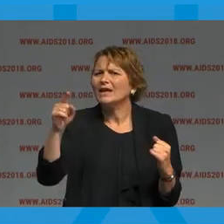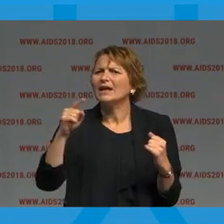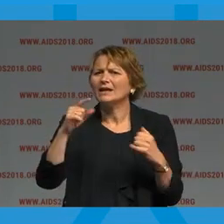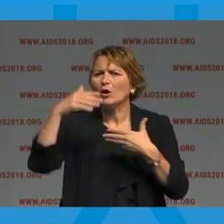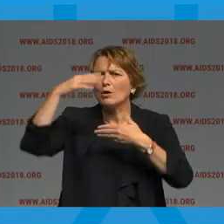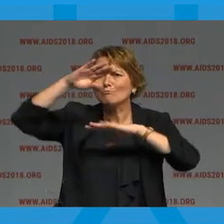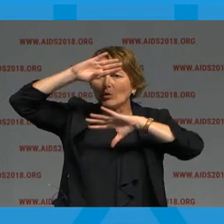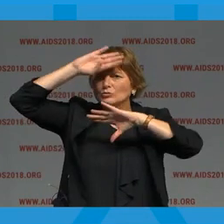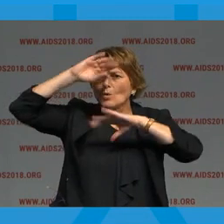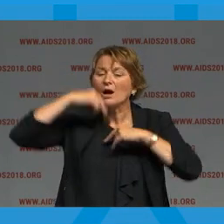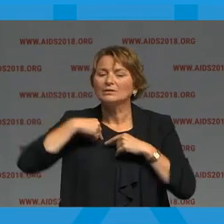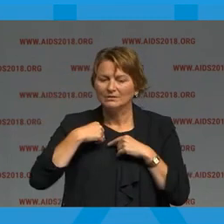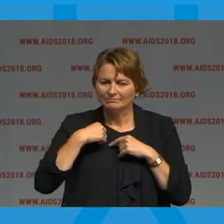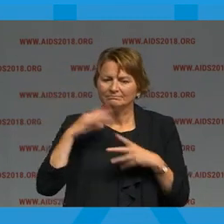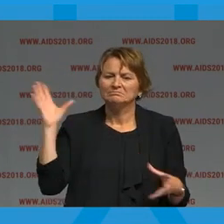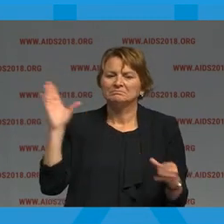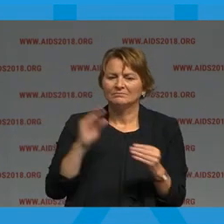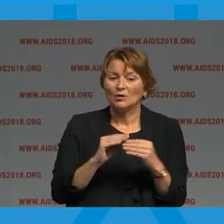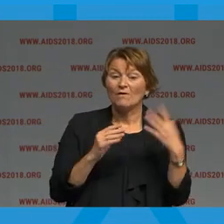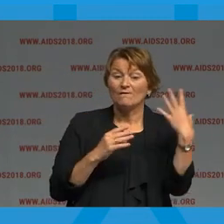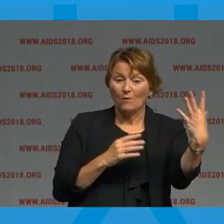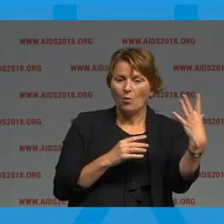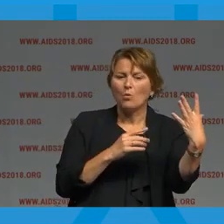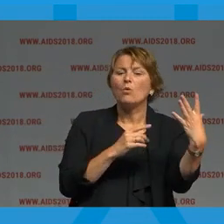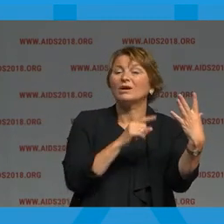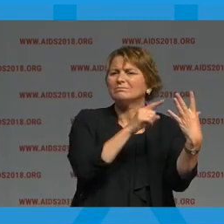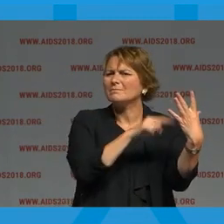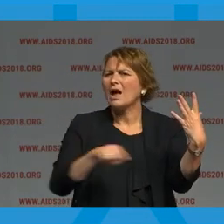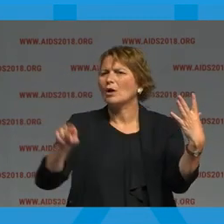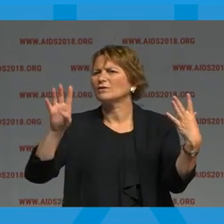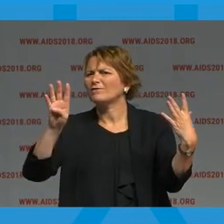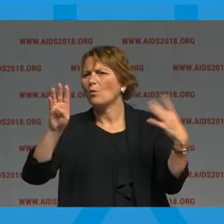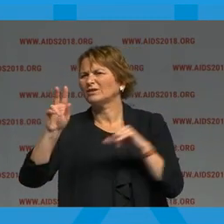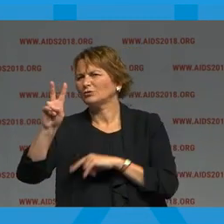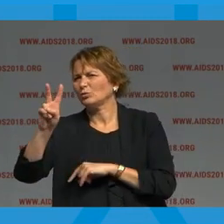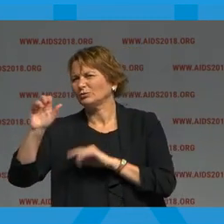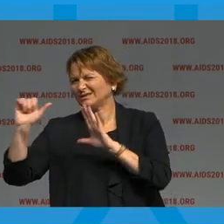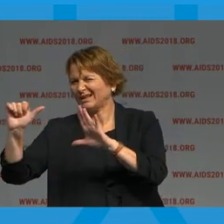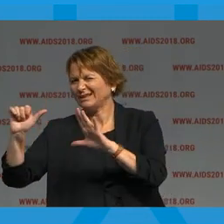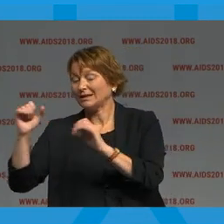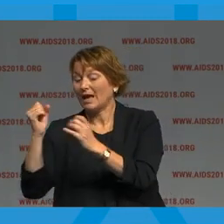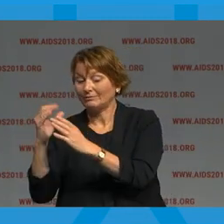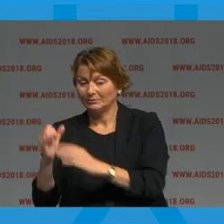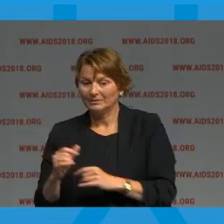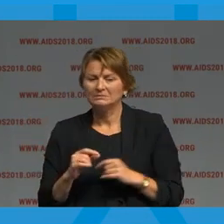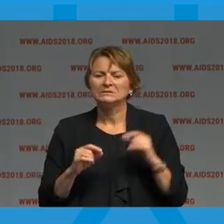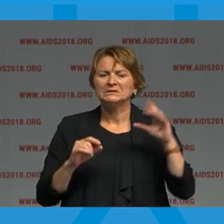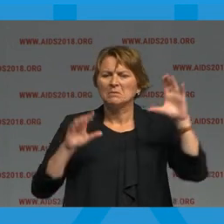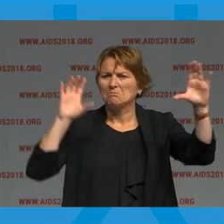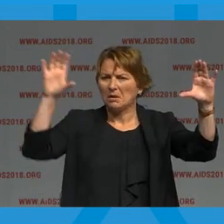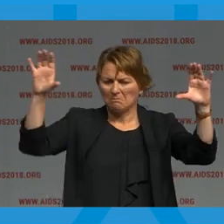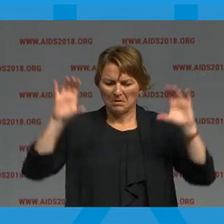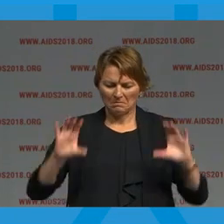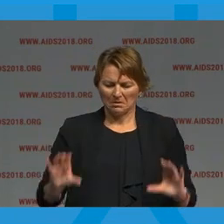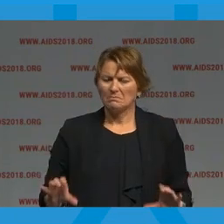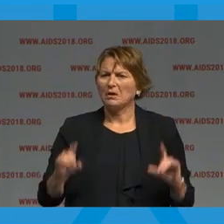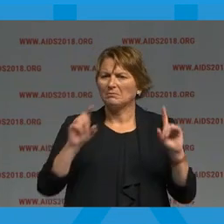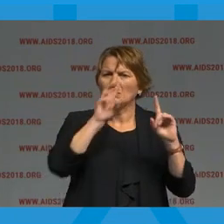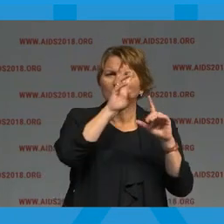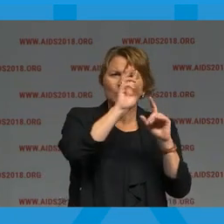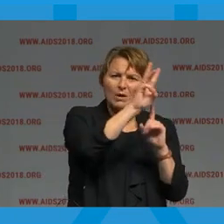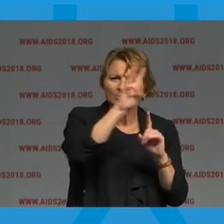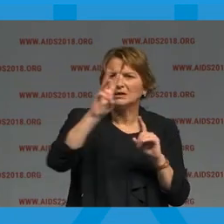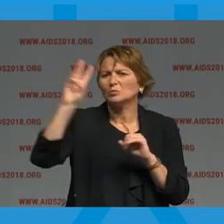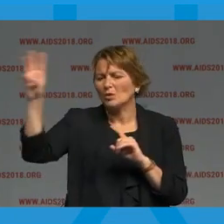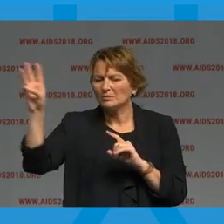426 periconceptional exposures. As you can see here, several agencies, WHO, DHHS,